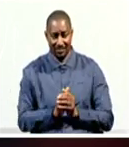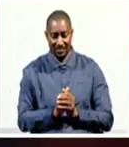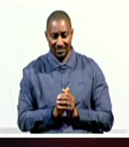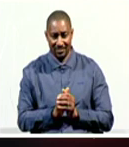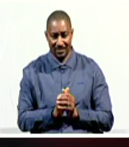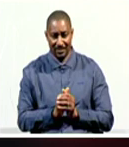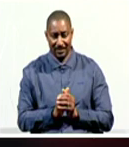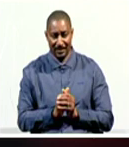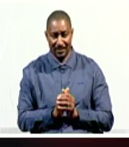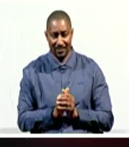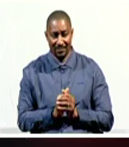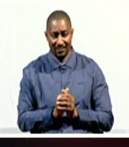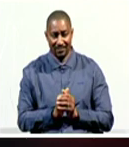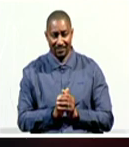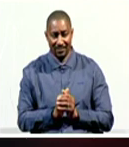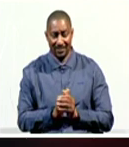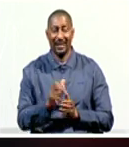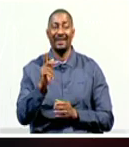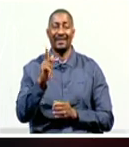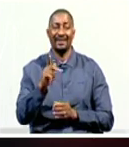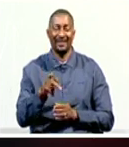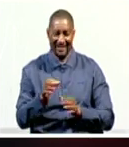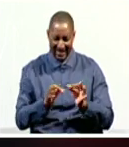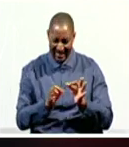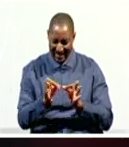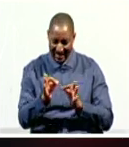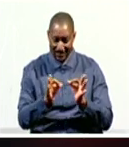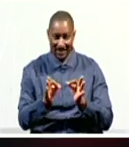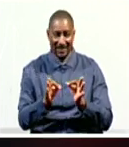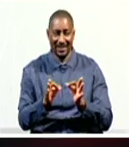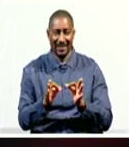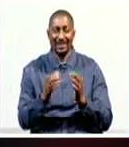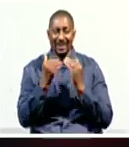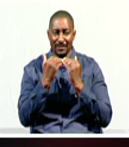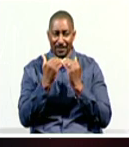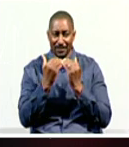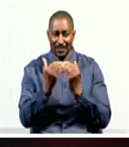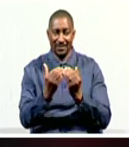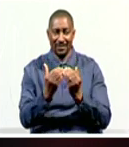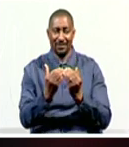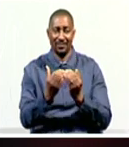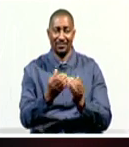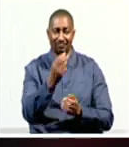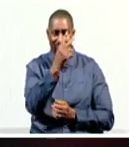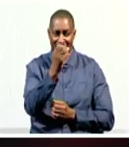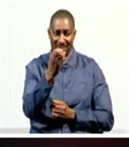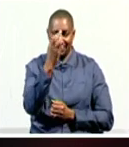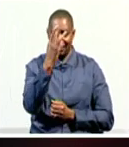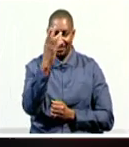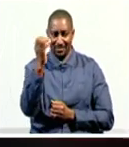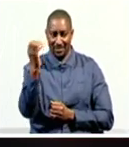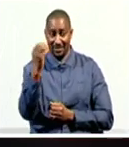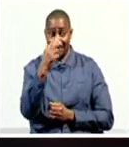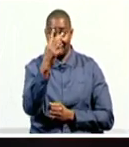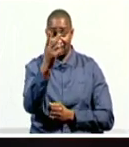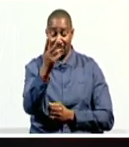really resembles the key message of Vision 2030. And so you realize that even Harambee Prosperity 1 and 2, in as